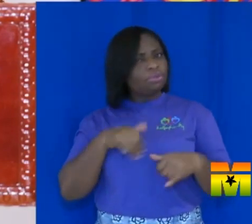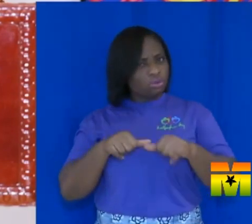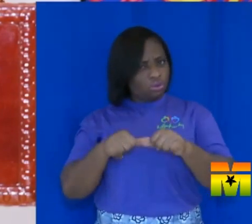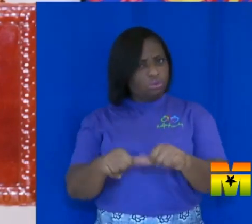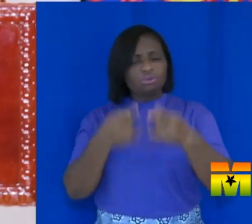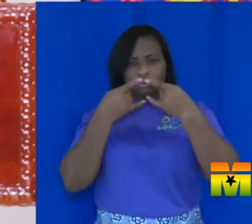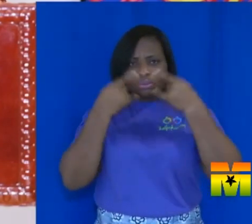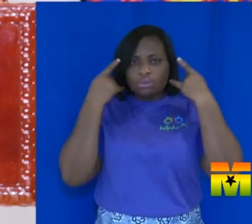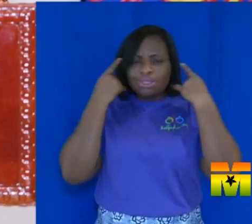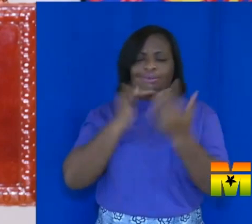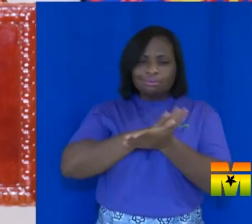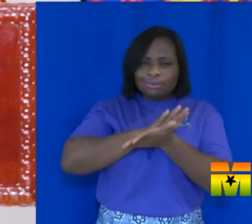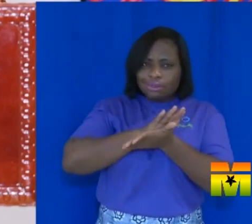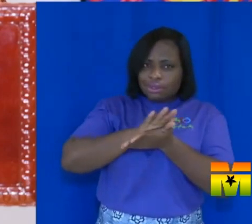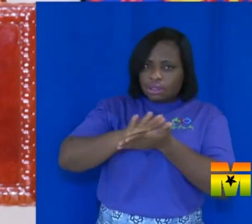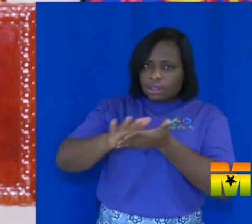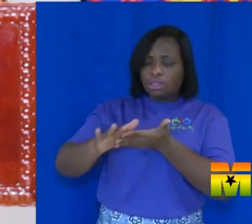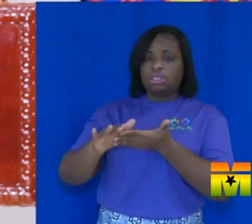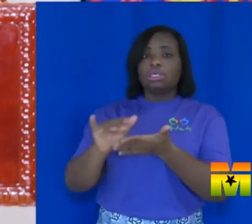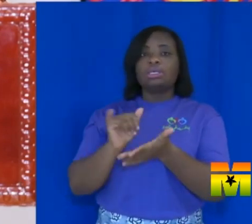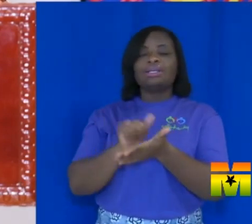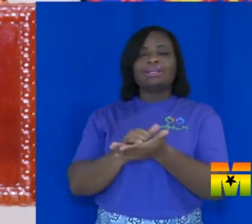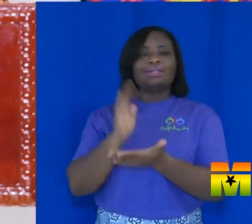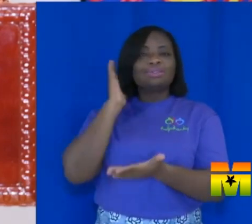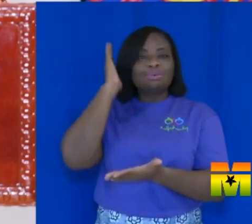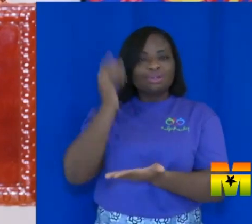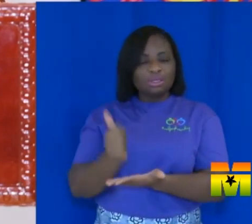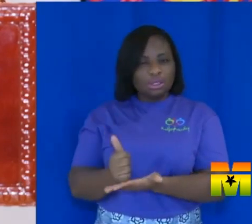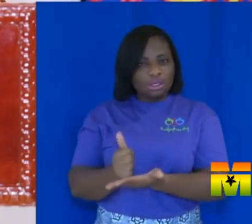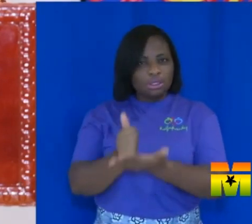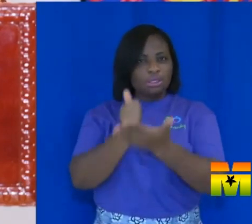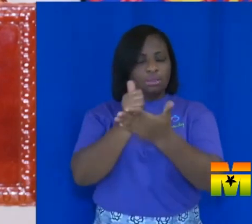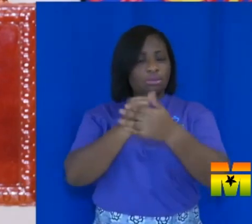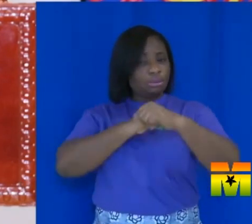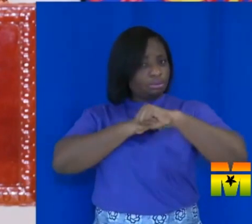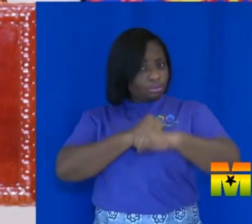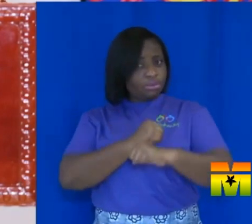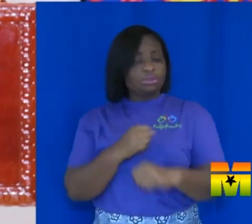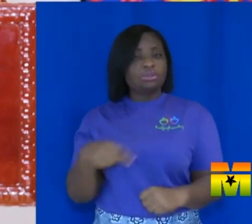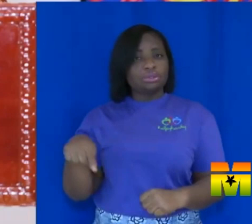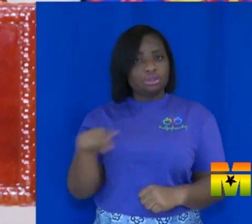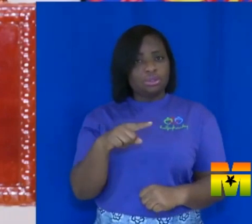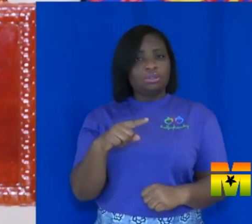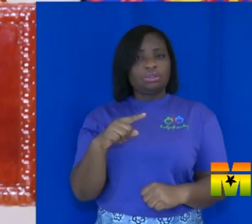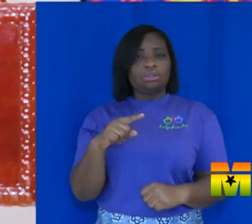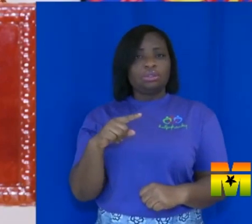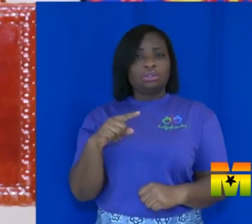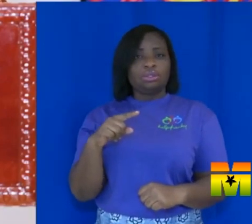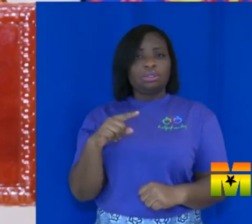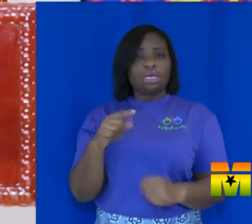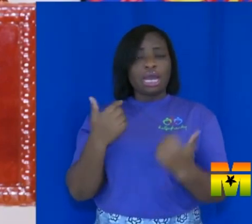Shemasno, Namundimuni, Neno, Nebe Boyen, Aboyen Hubai. Na